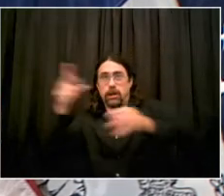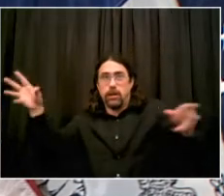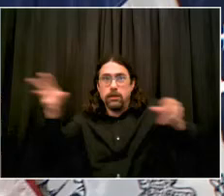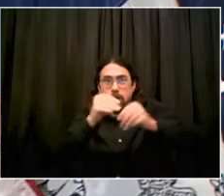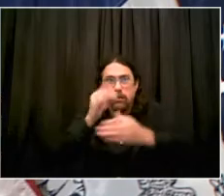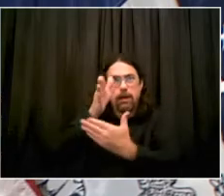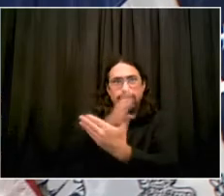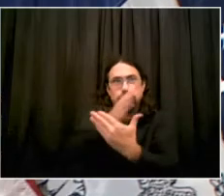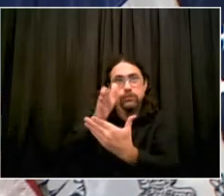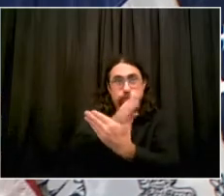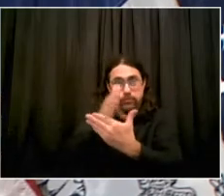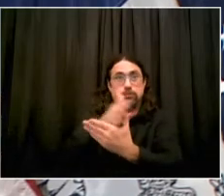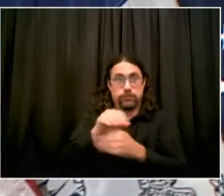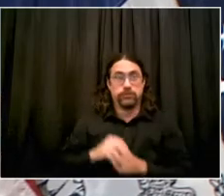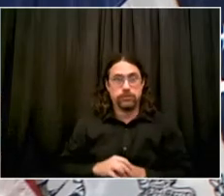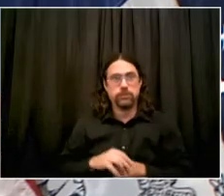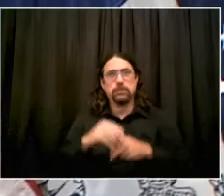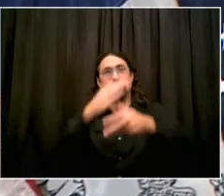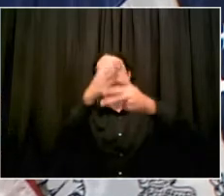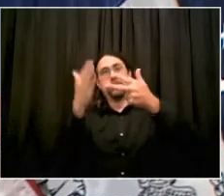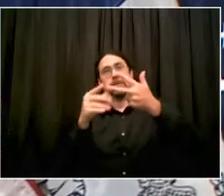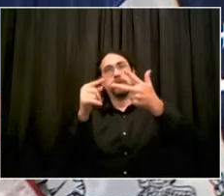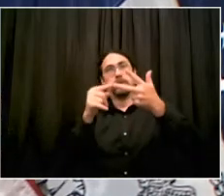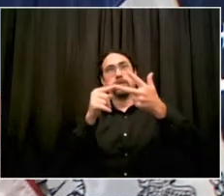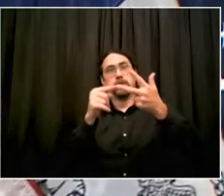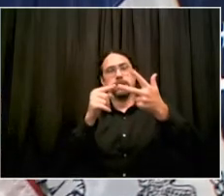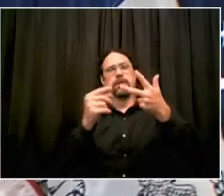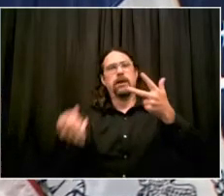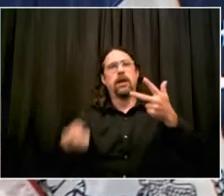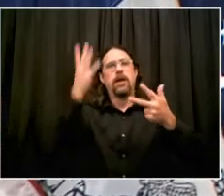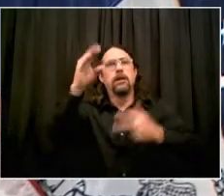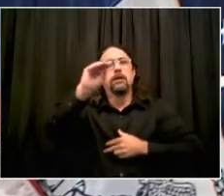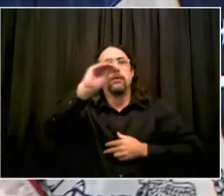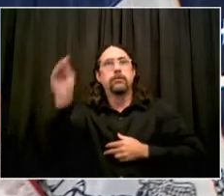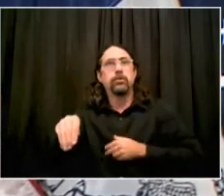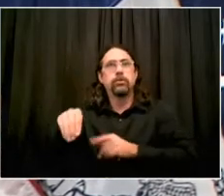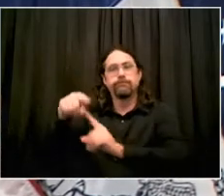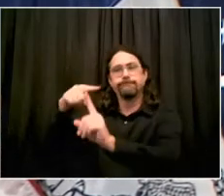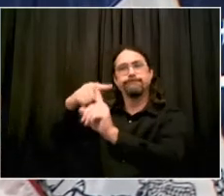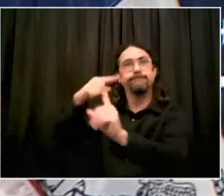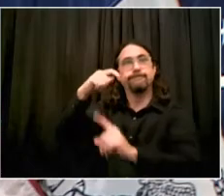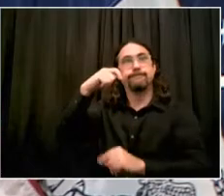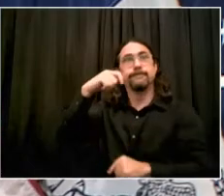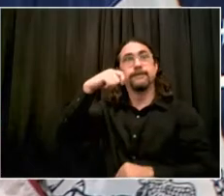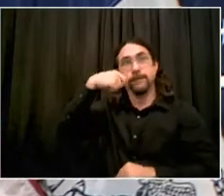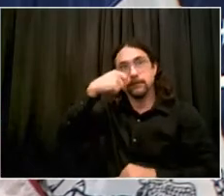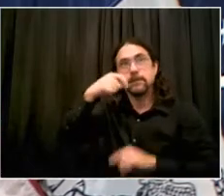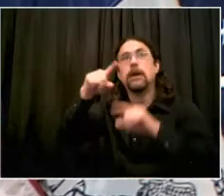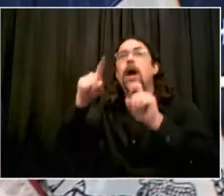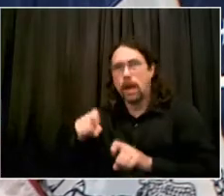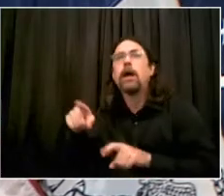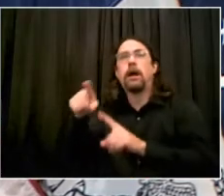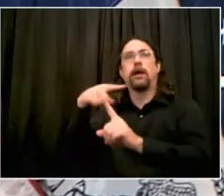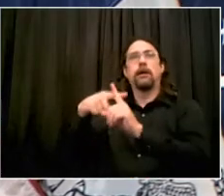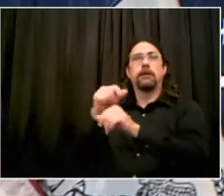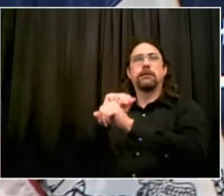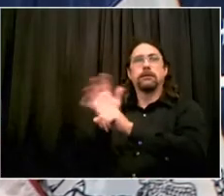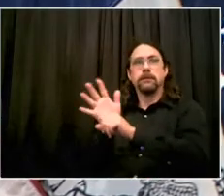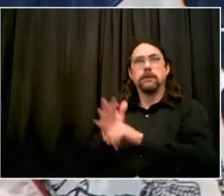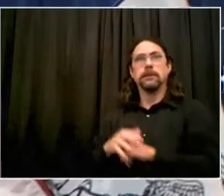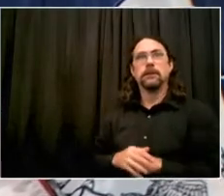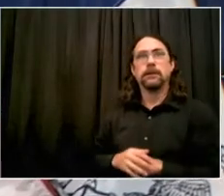daily context, but in the context of a 7-day rolling average. This gives us a more accurate look at the whole picture from the whole